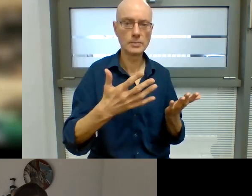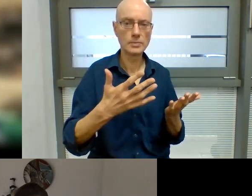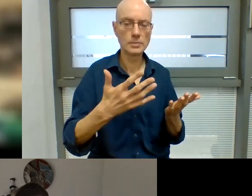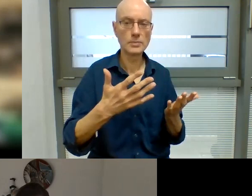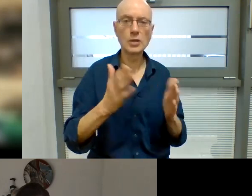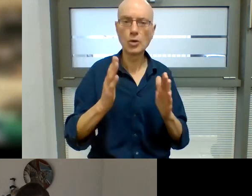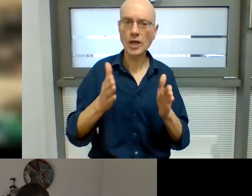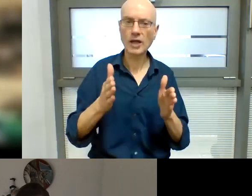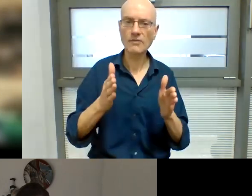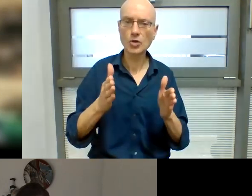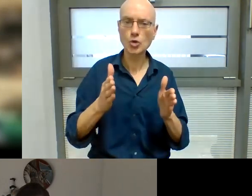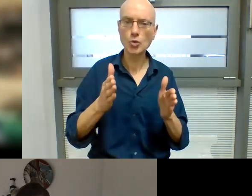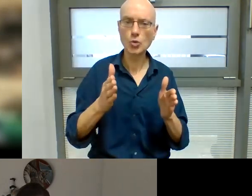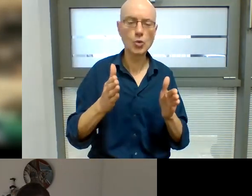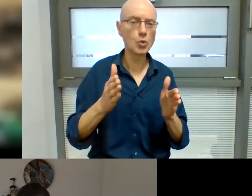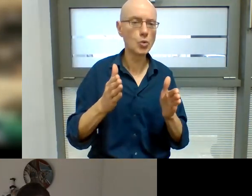have to listen to the